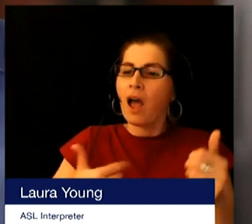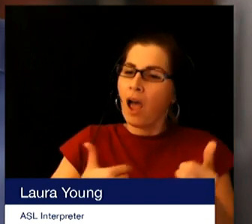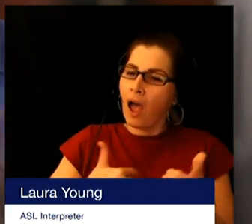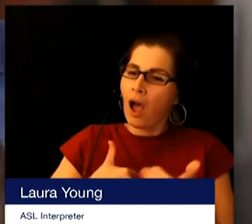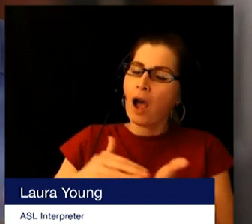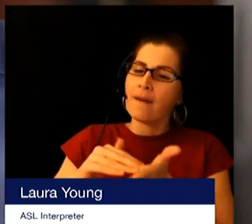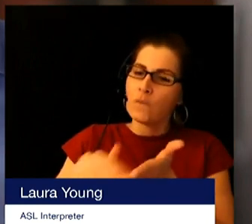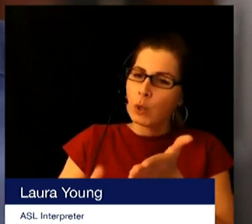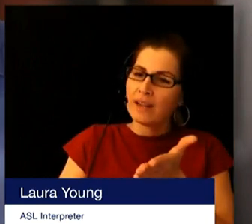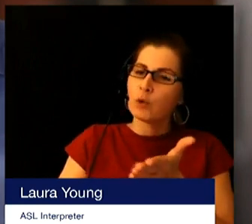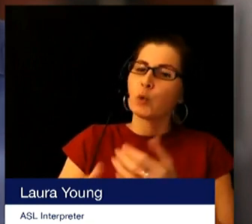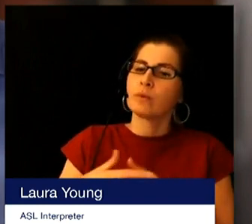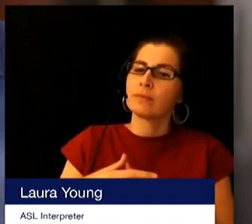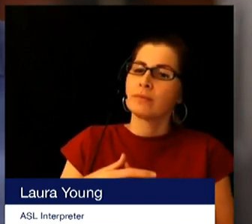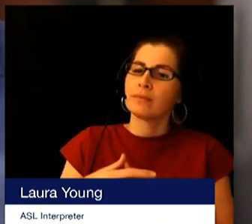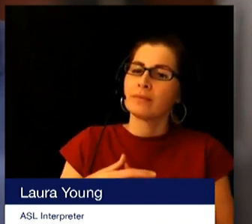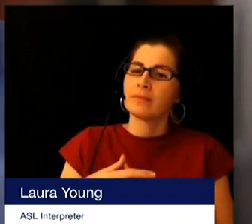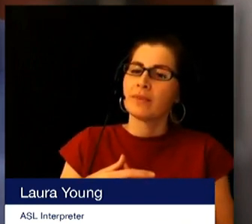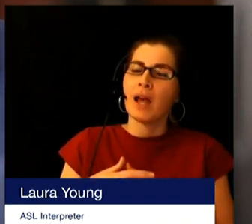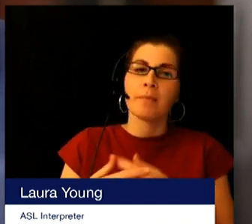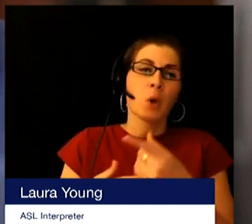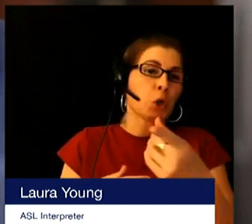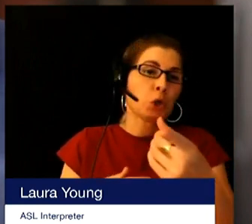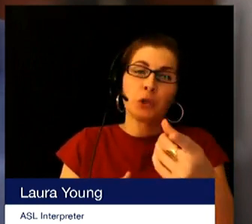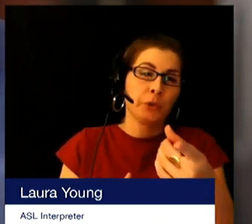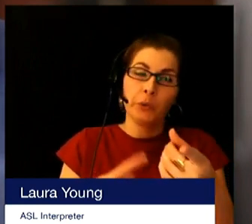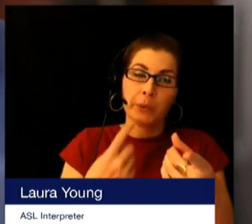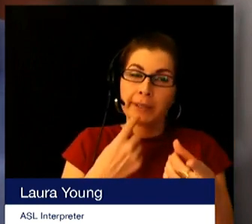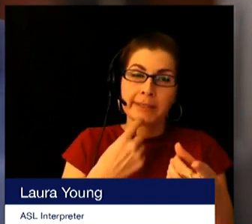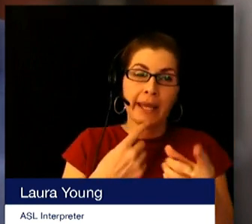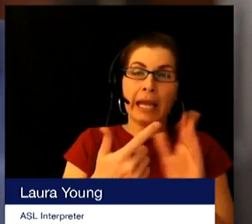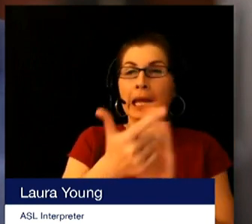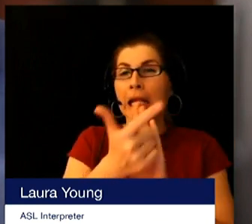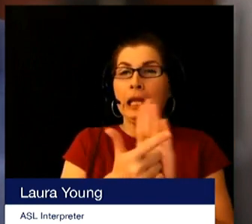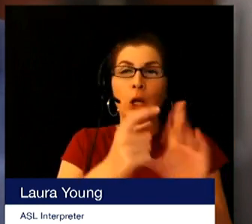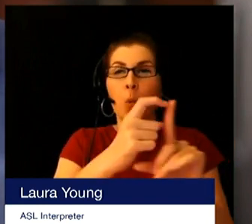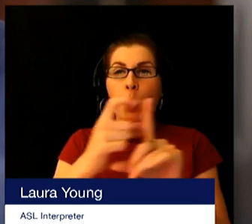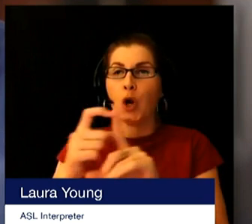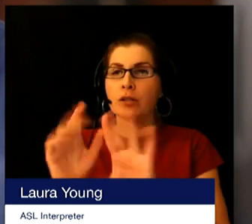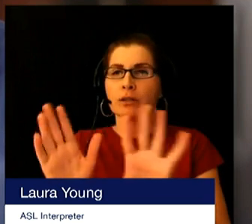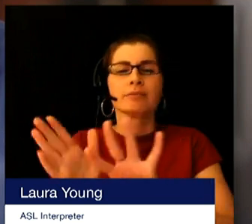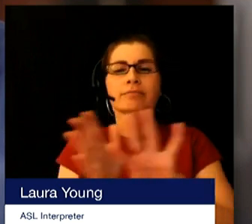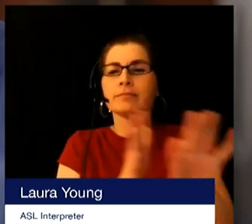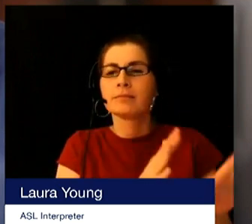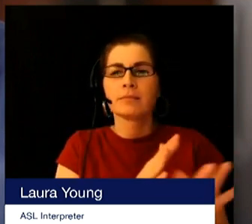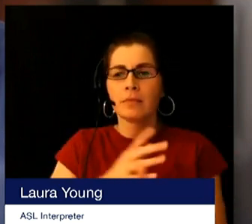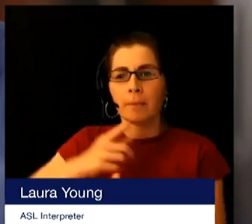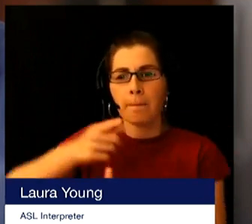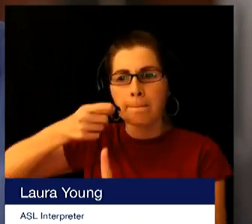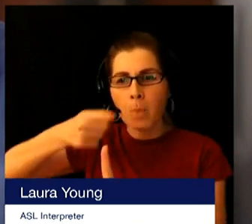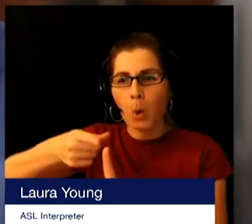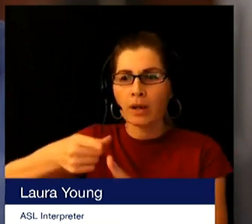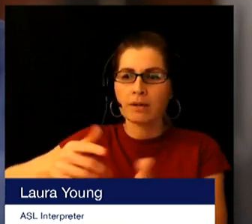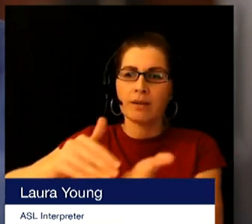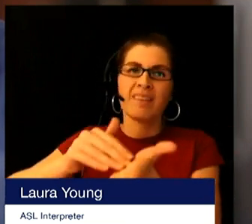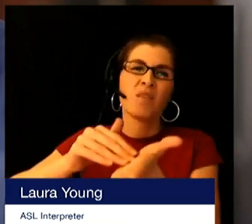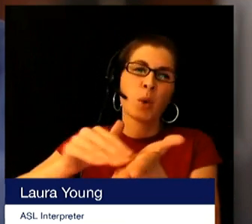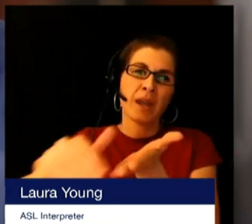here and say all the legal terms of what clemency is, but it's about forgiveness, about